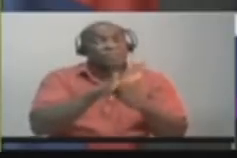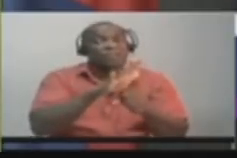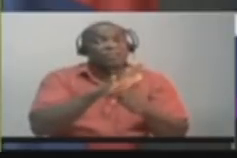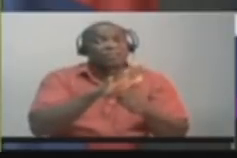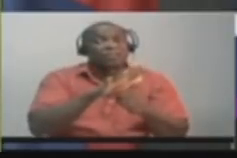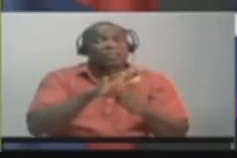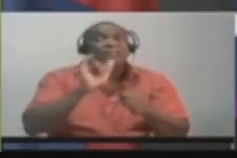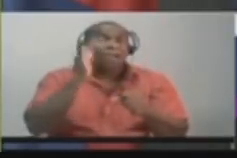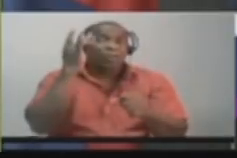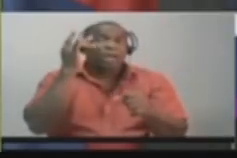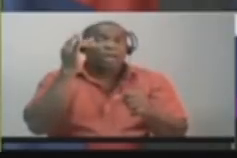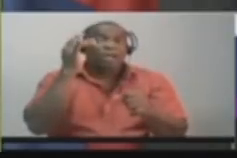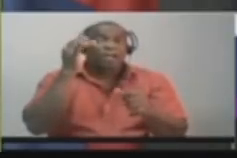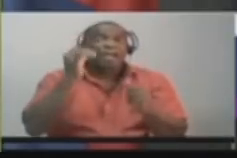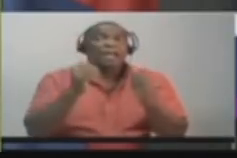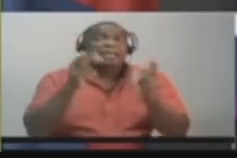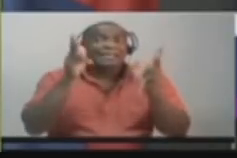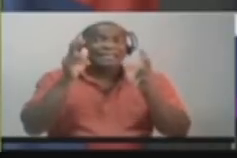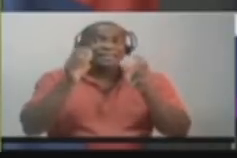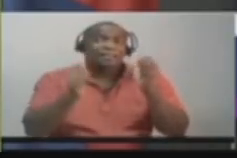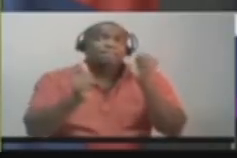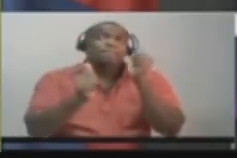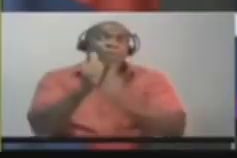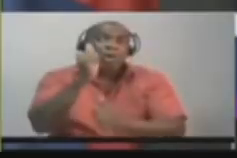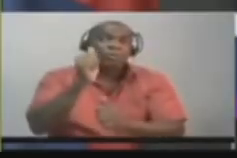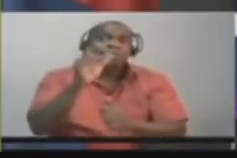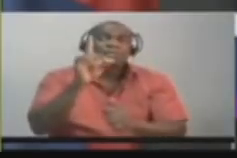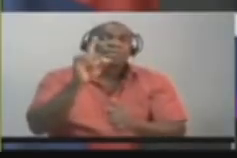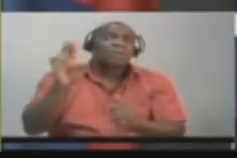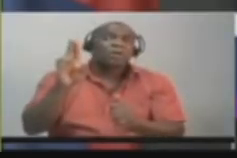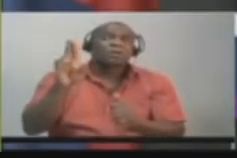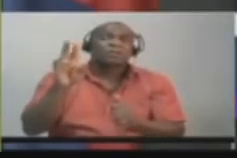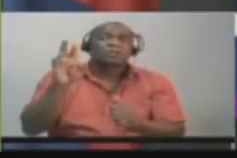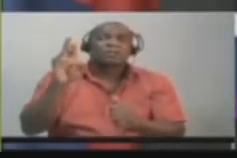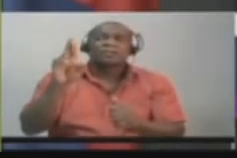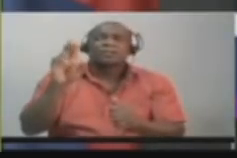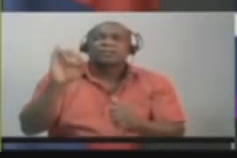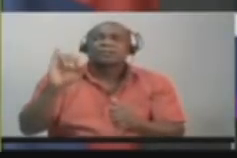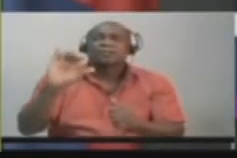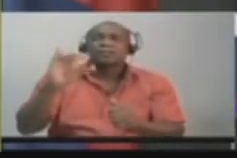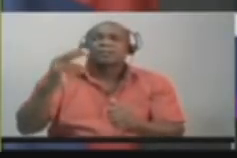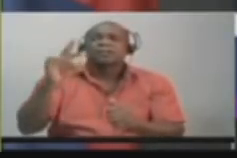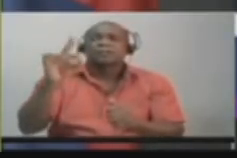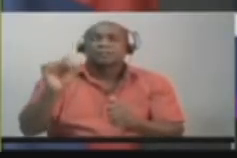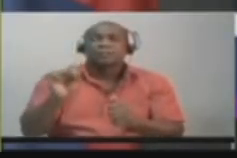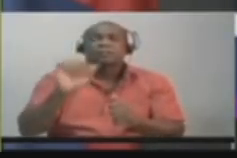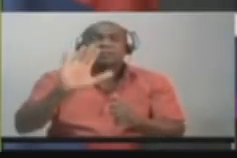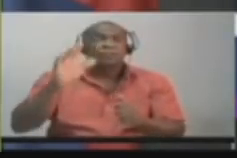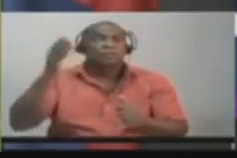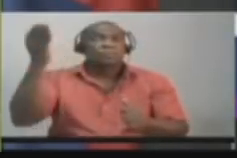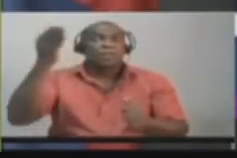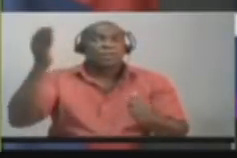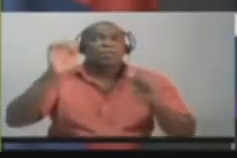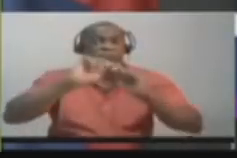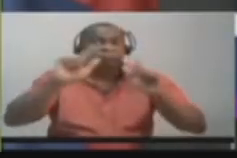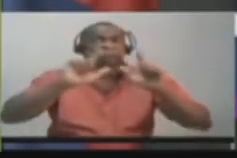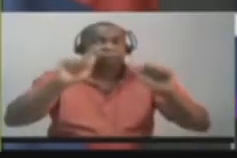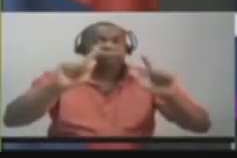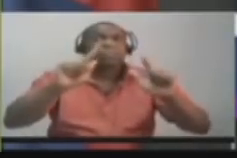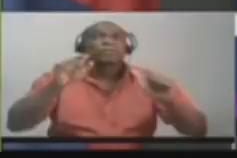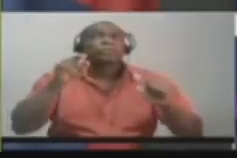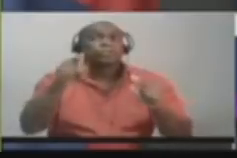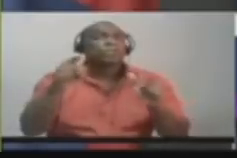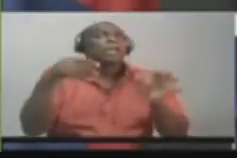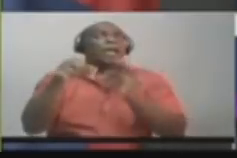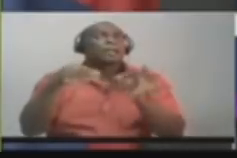Richards' presentation every time. because she tells the country